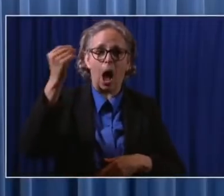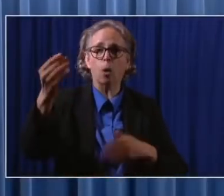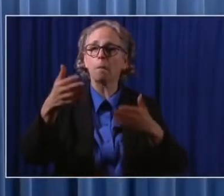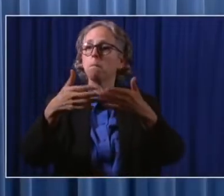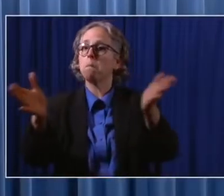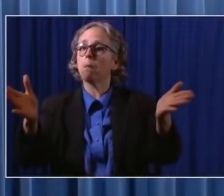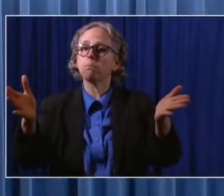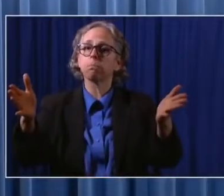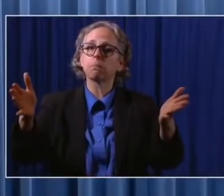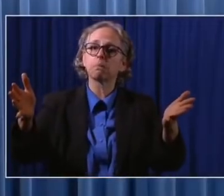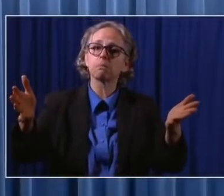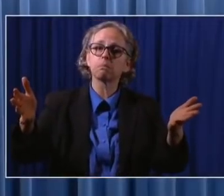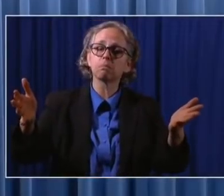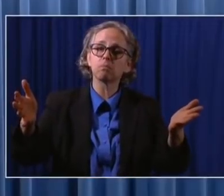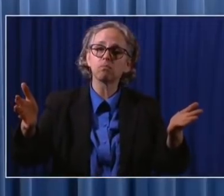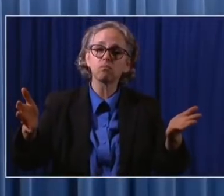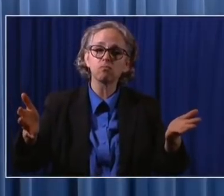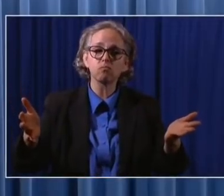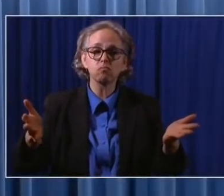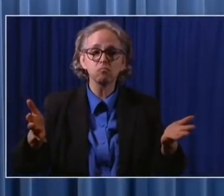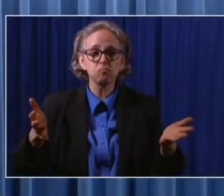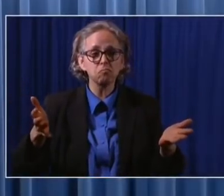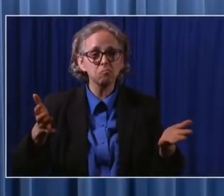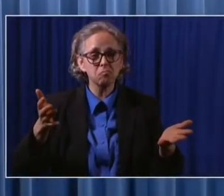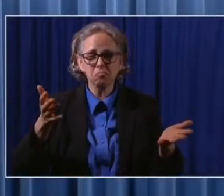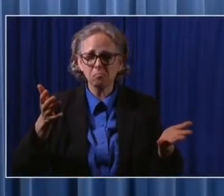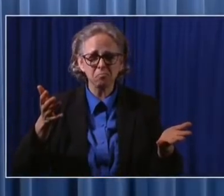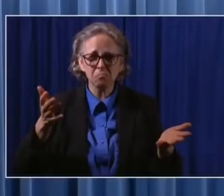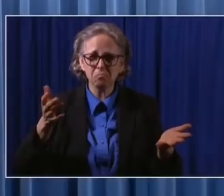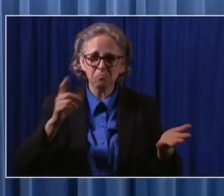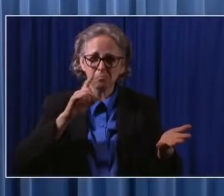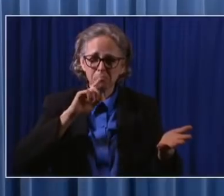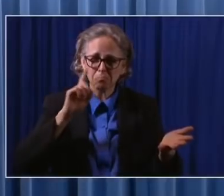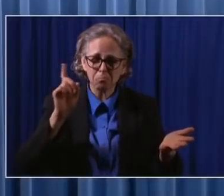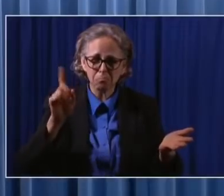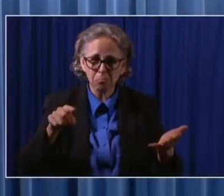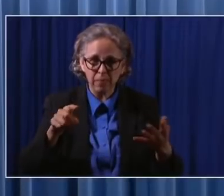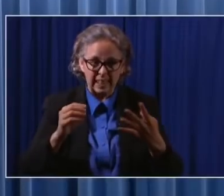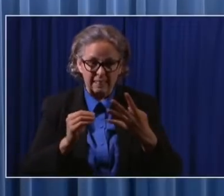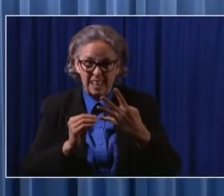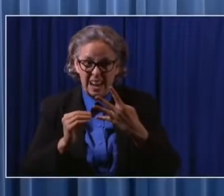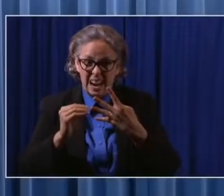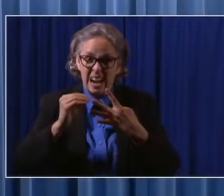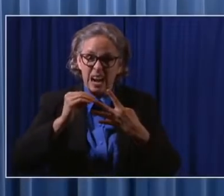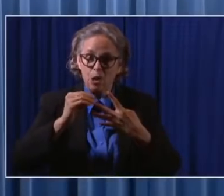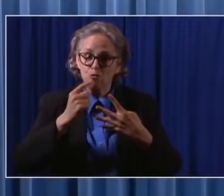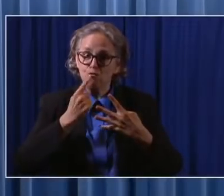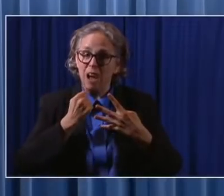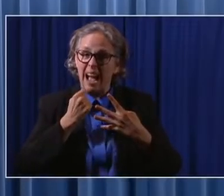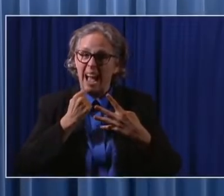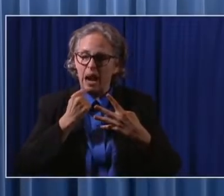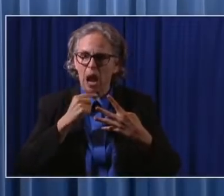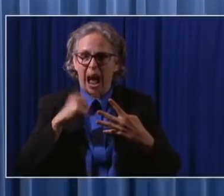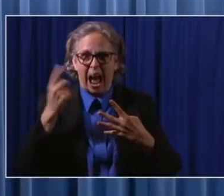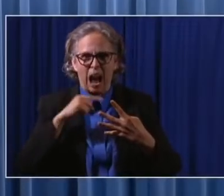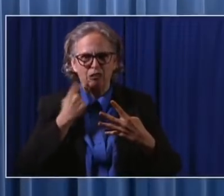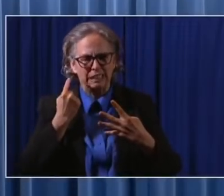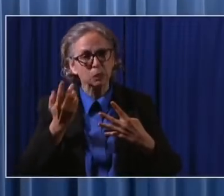it made sense to impose it for those counties that are at the highest level of risk. Now look,